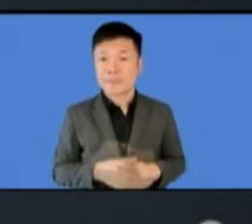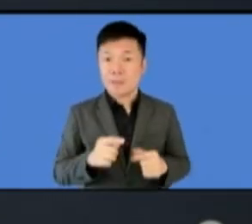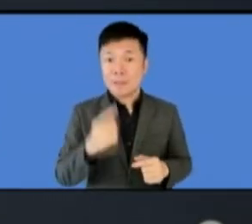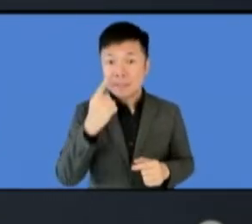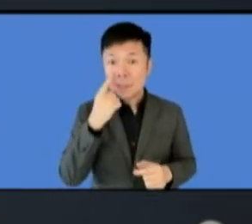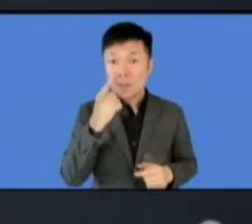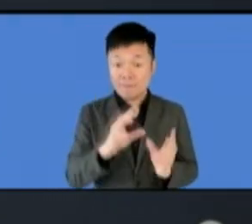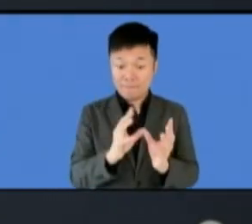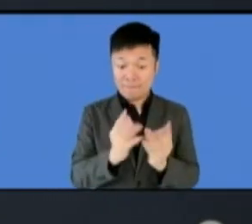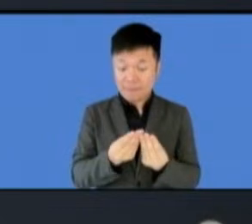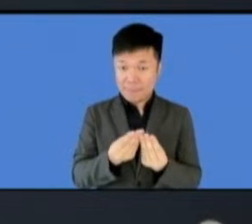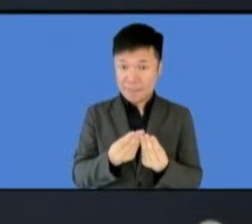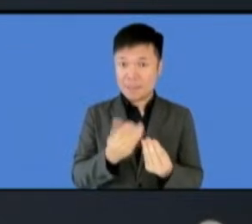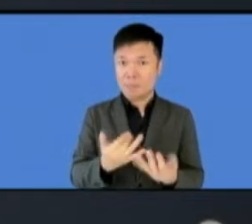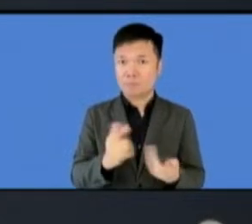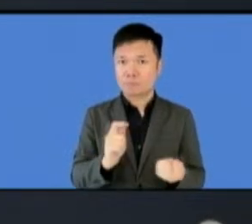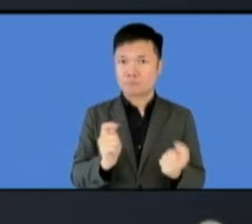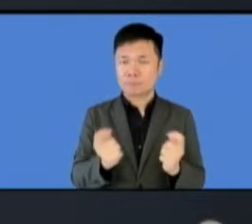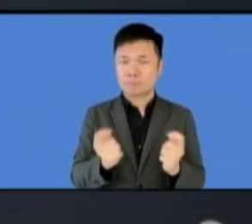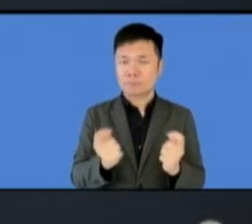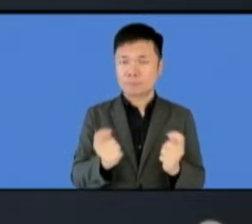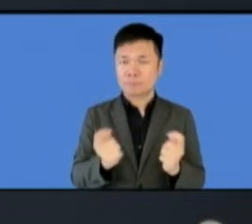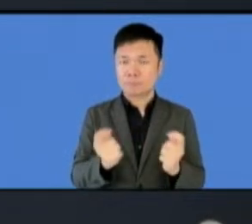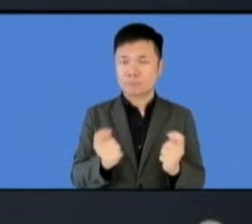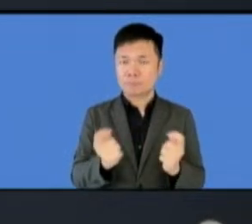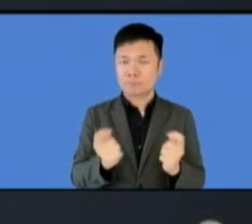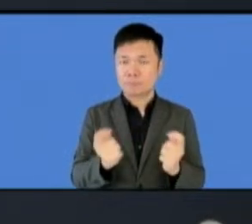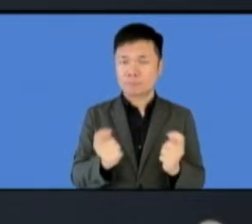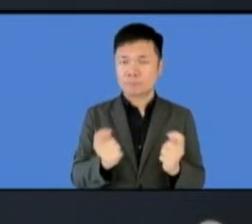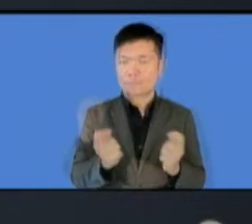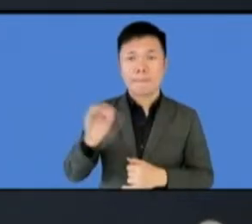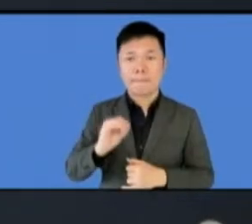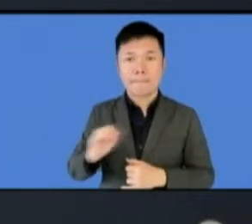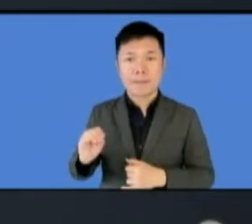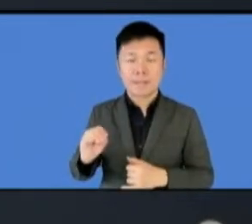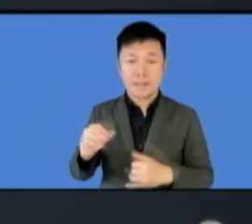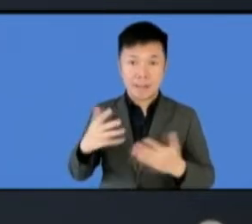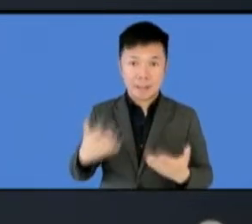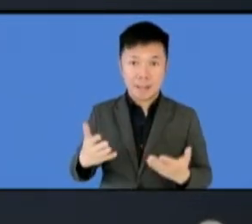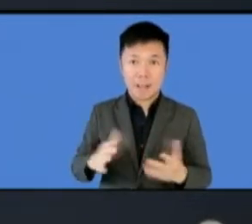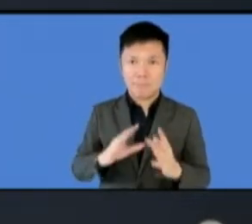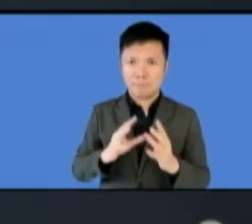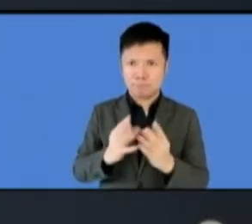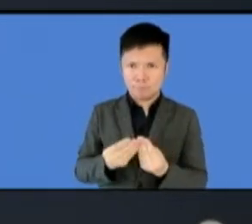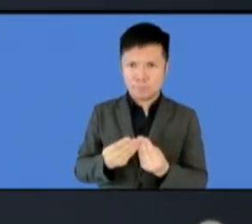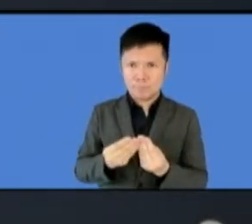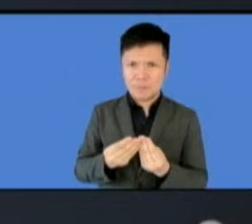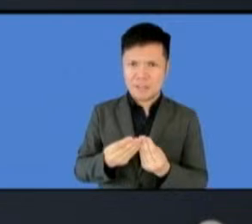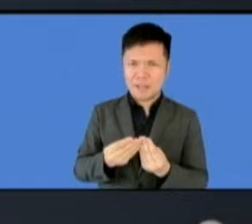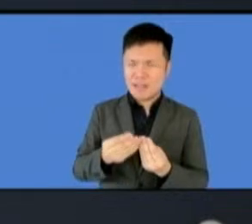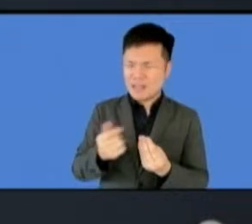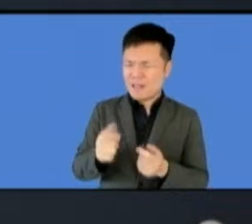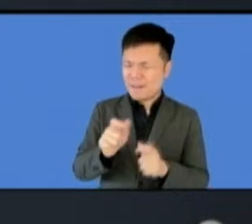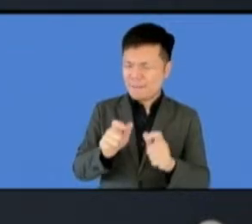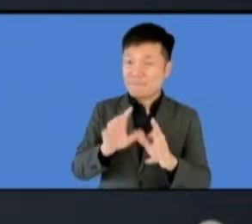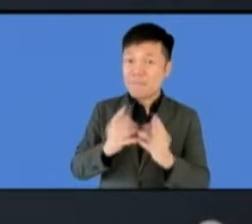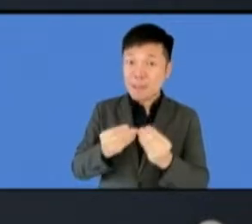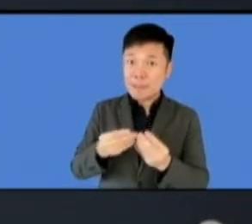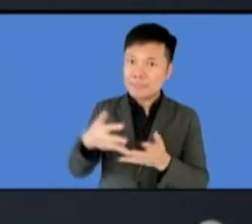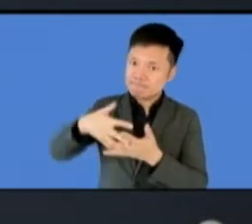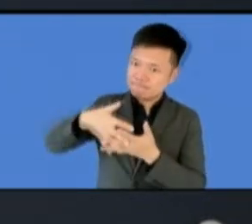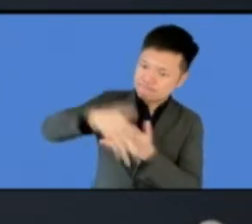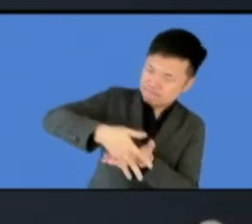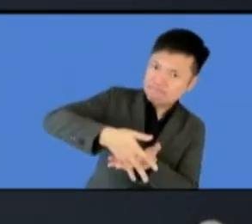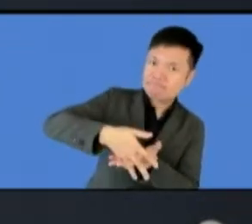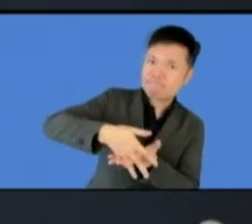that's changing. 50% of families in India are now nuclear. We had very deep roots in joint family system. So the